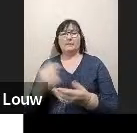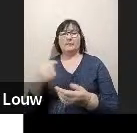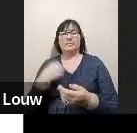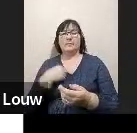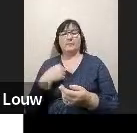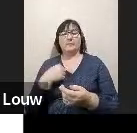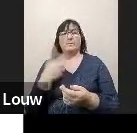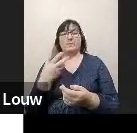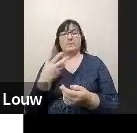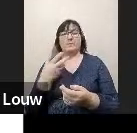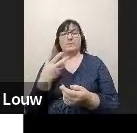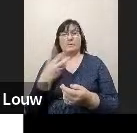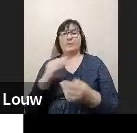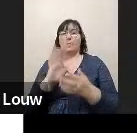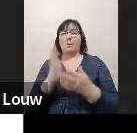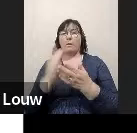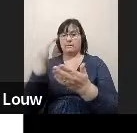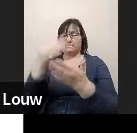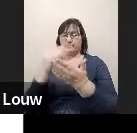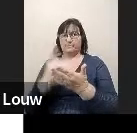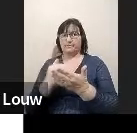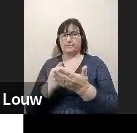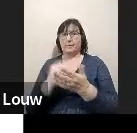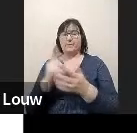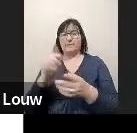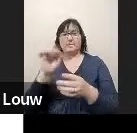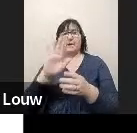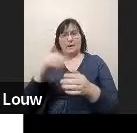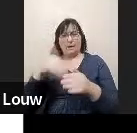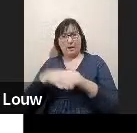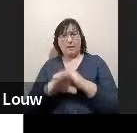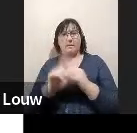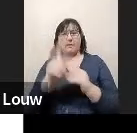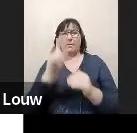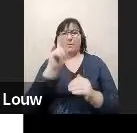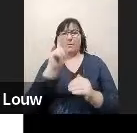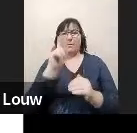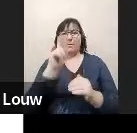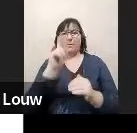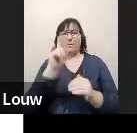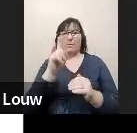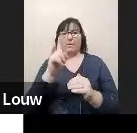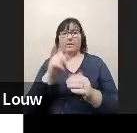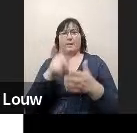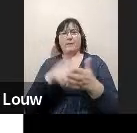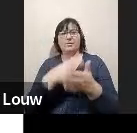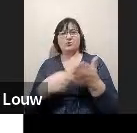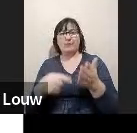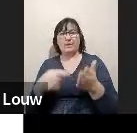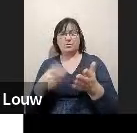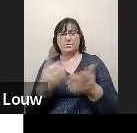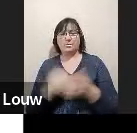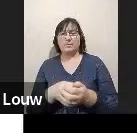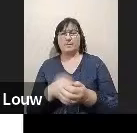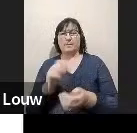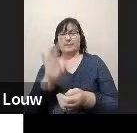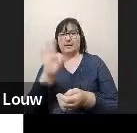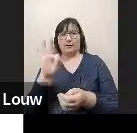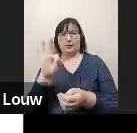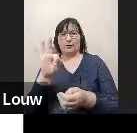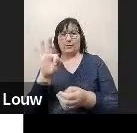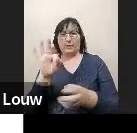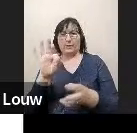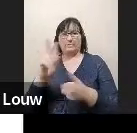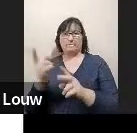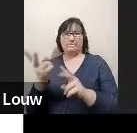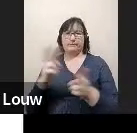one single registration. Okay, so you might have 3 that we need to put into one. Okay, that step